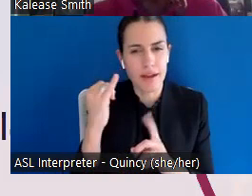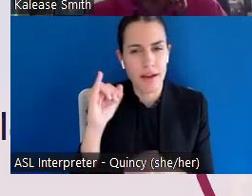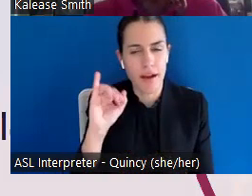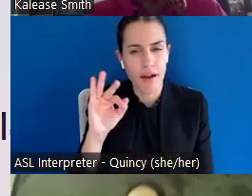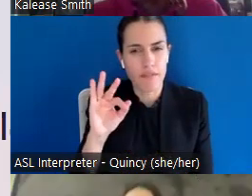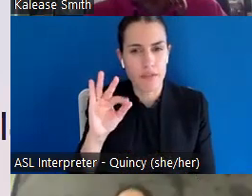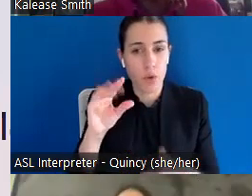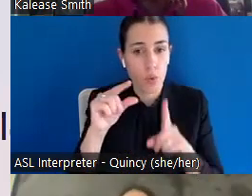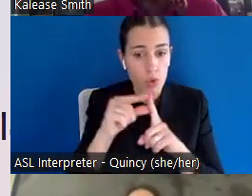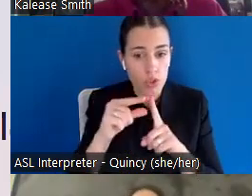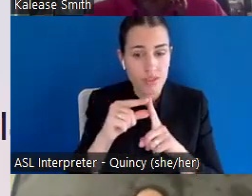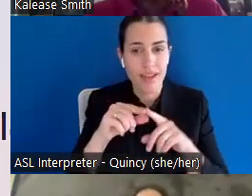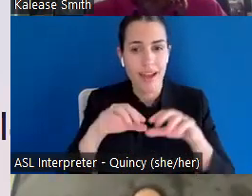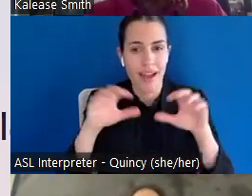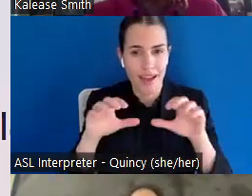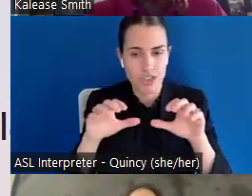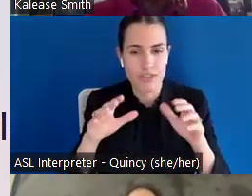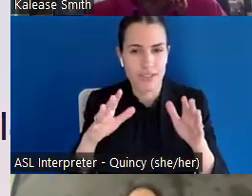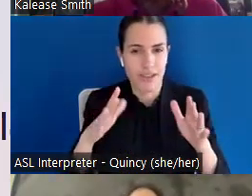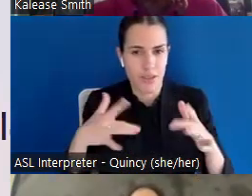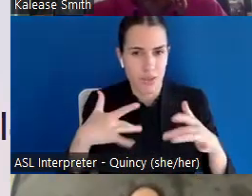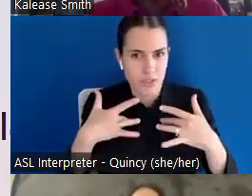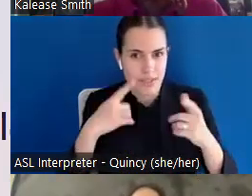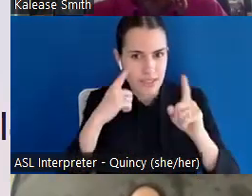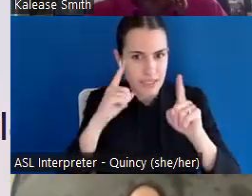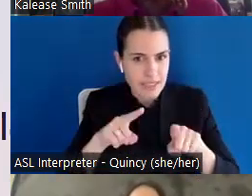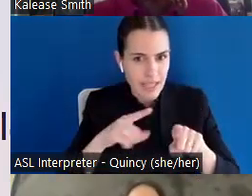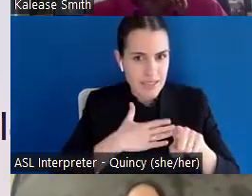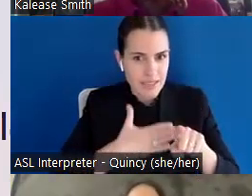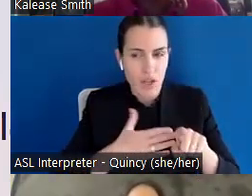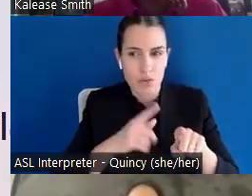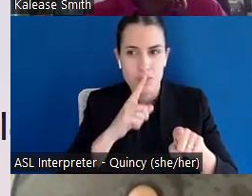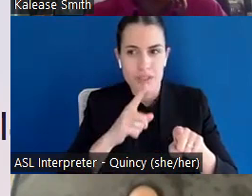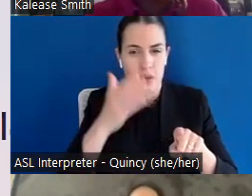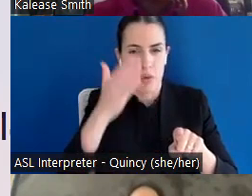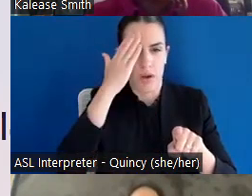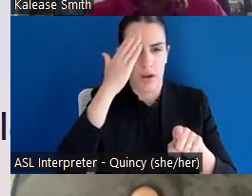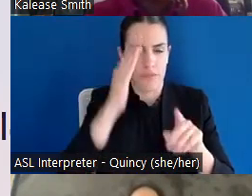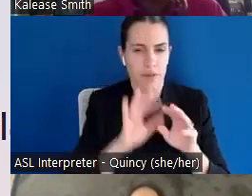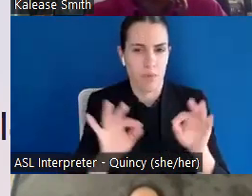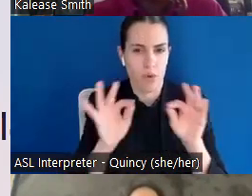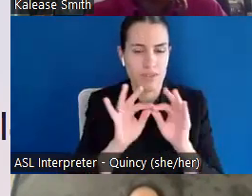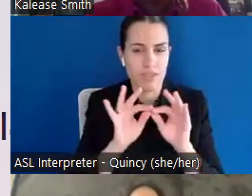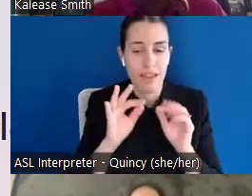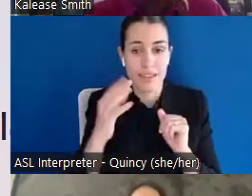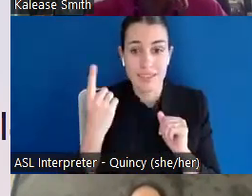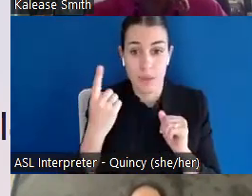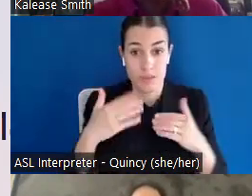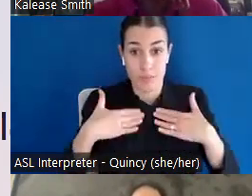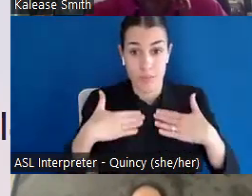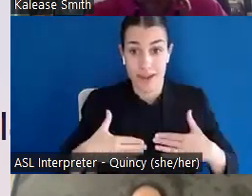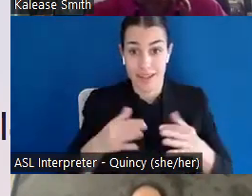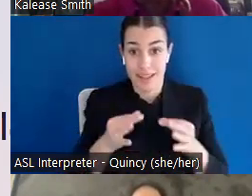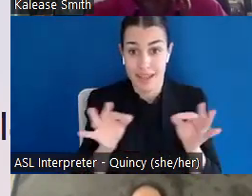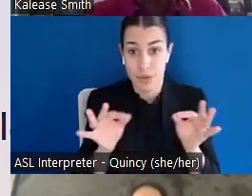and enthusiastic consent, really being aware of the importance that someone's body language and their